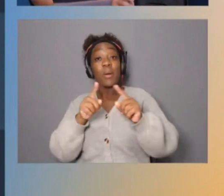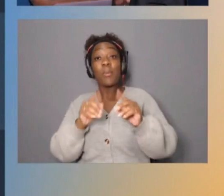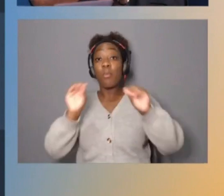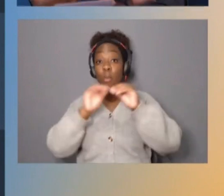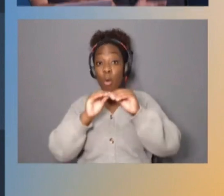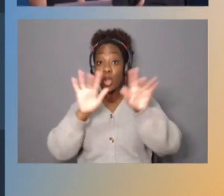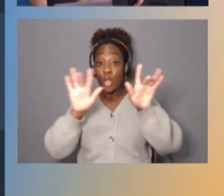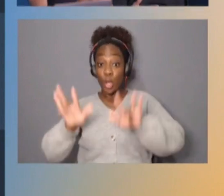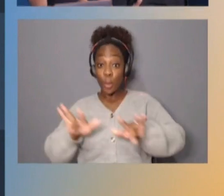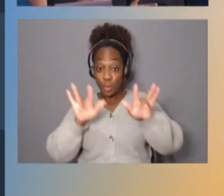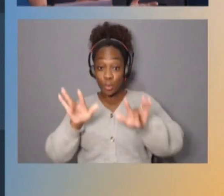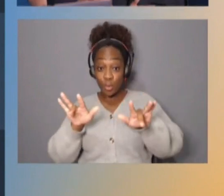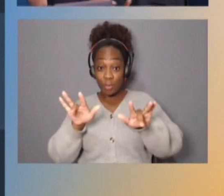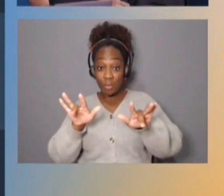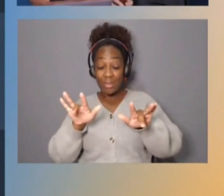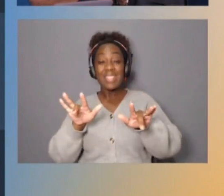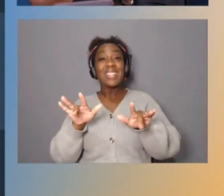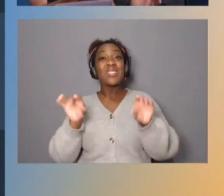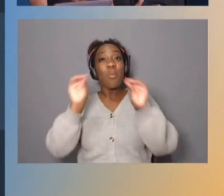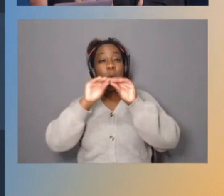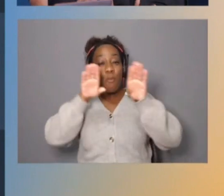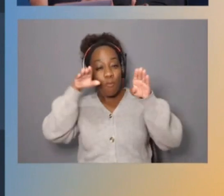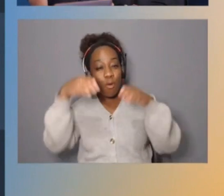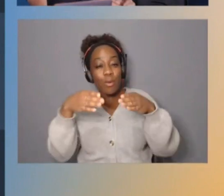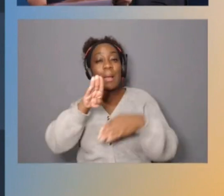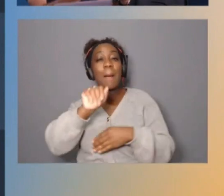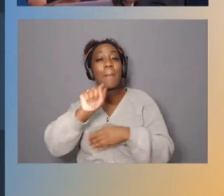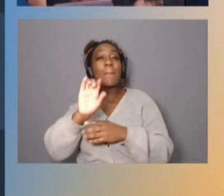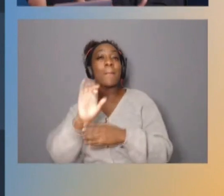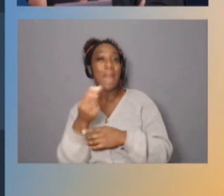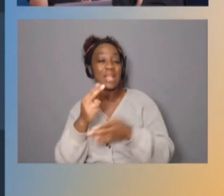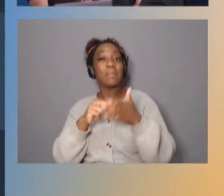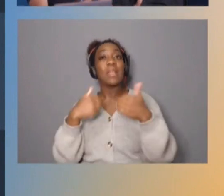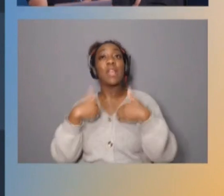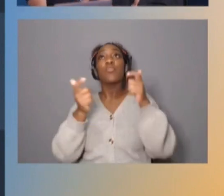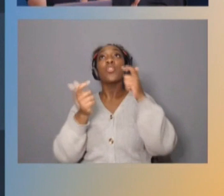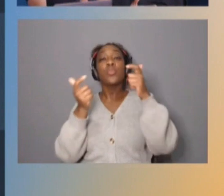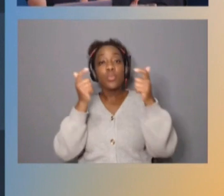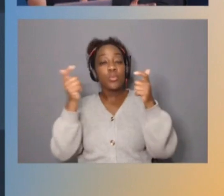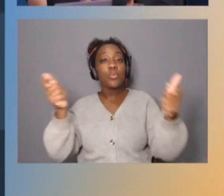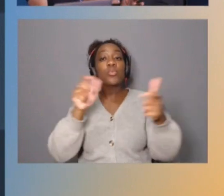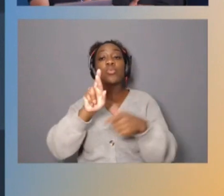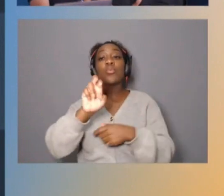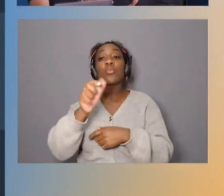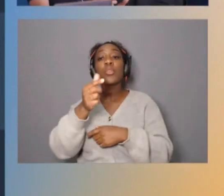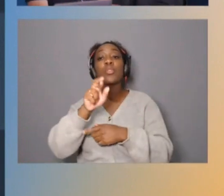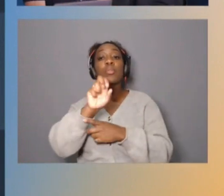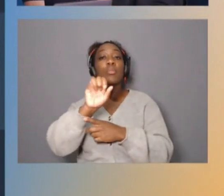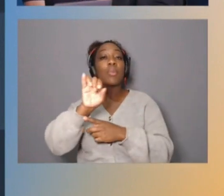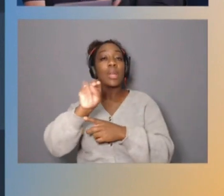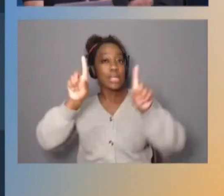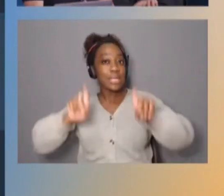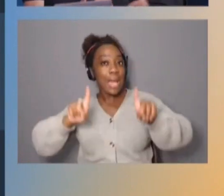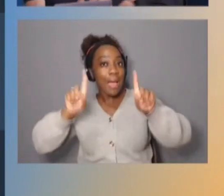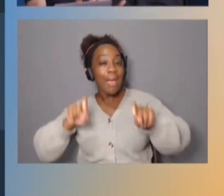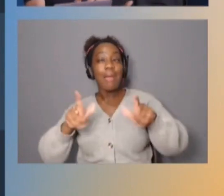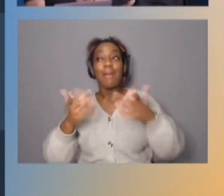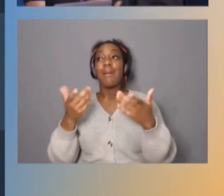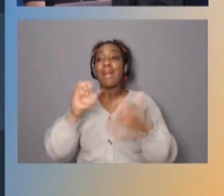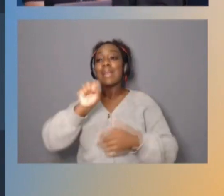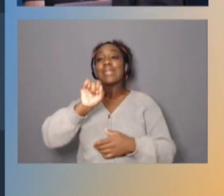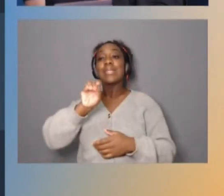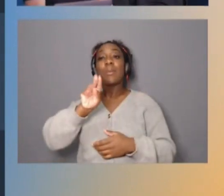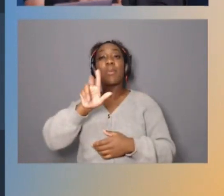more batch-oriented, where you're running big regression tests or simulations that are system level or analog and mixed